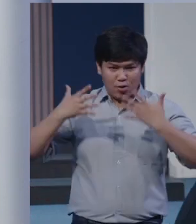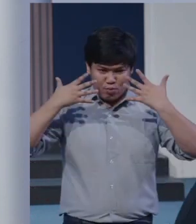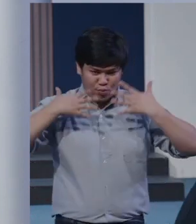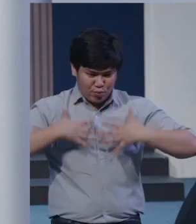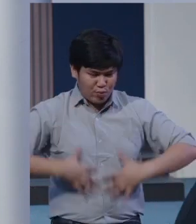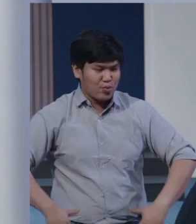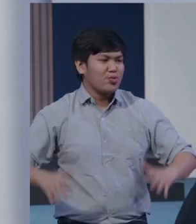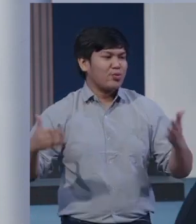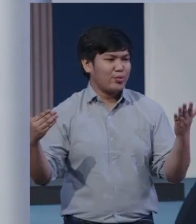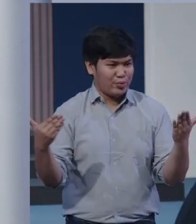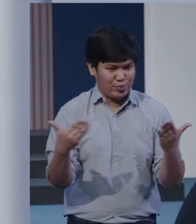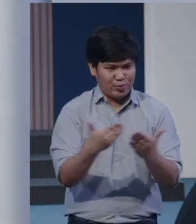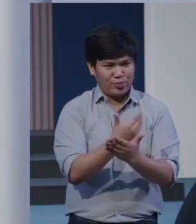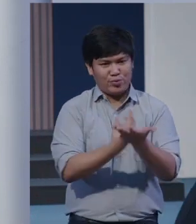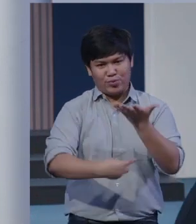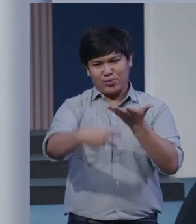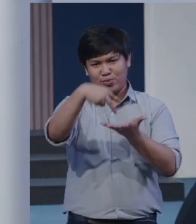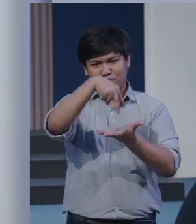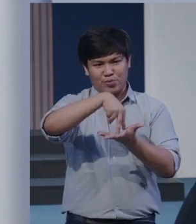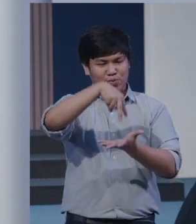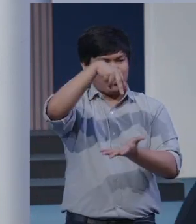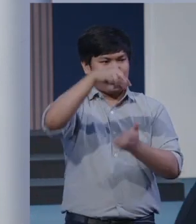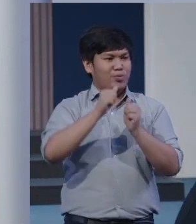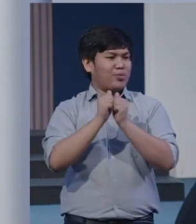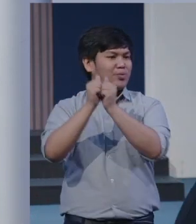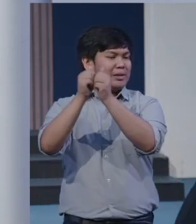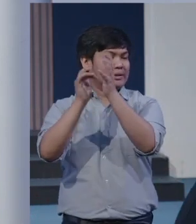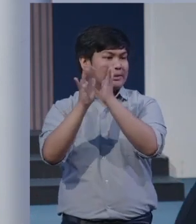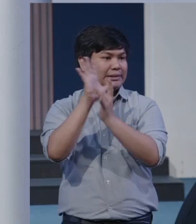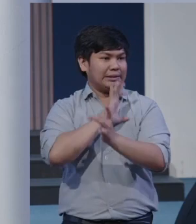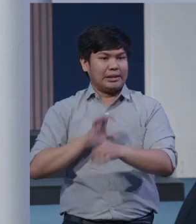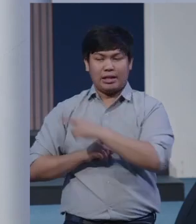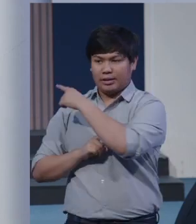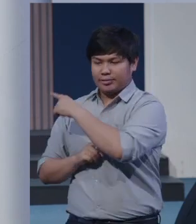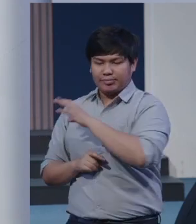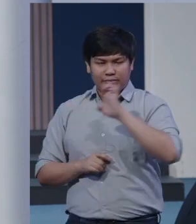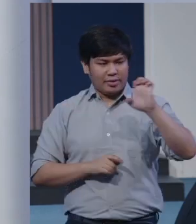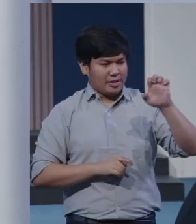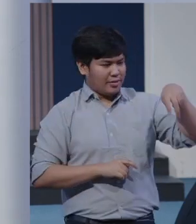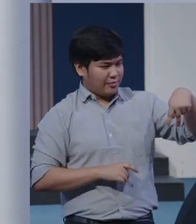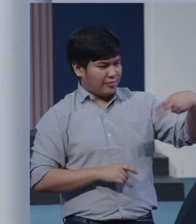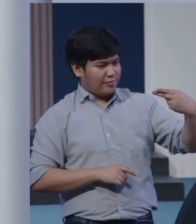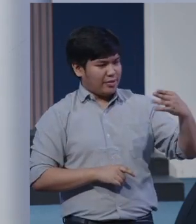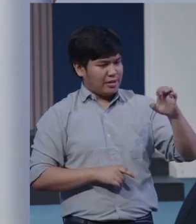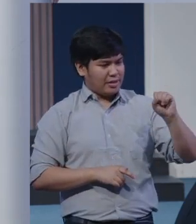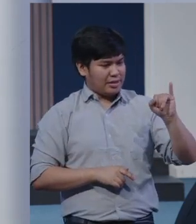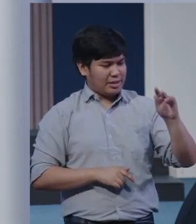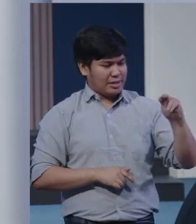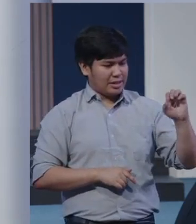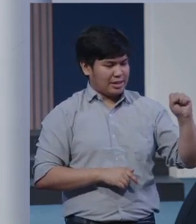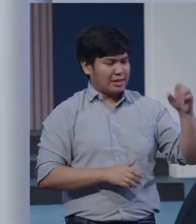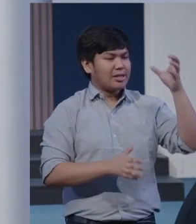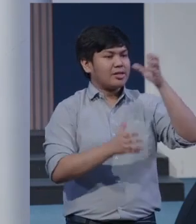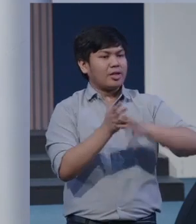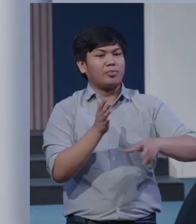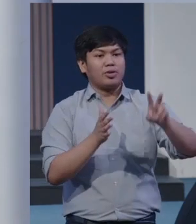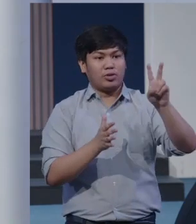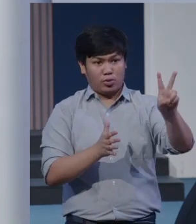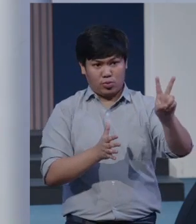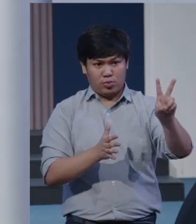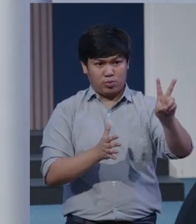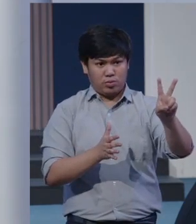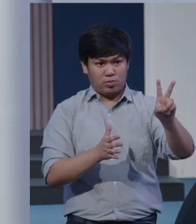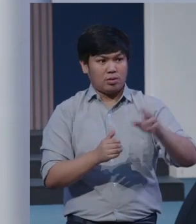Binuhay niya favorite Verse ko po to ephesians chapter 2 verse verses 5 and si